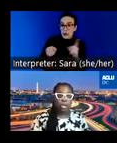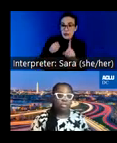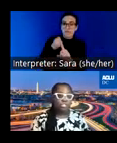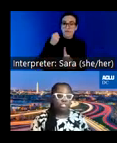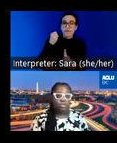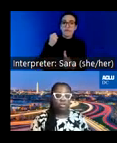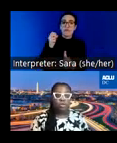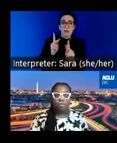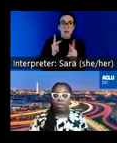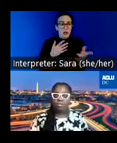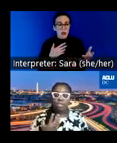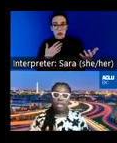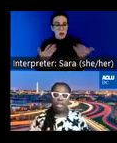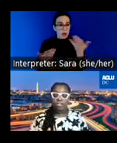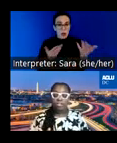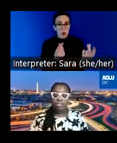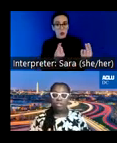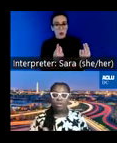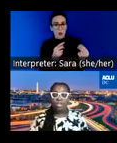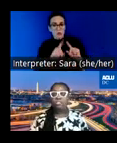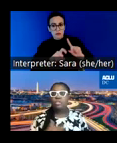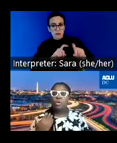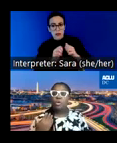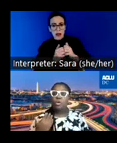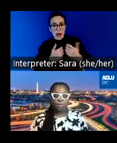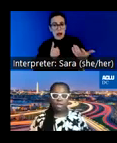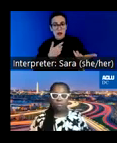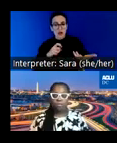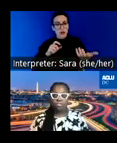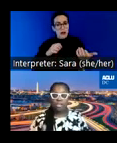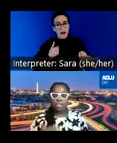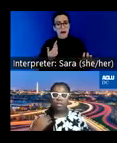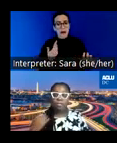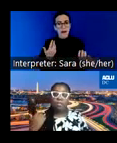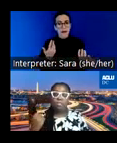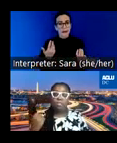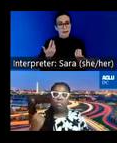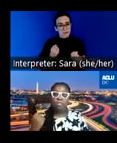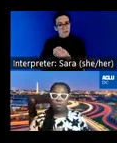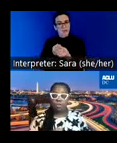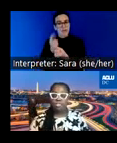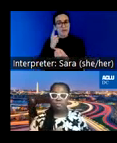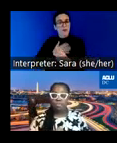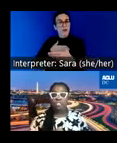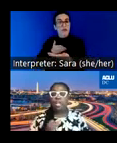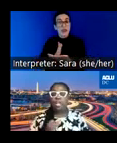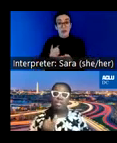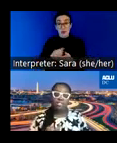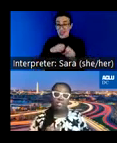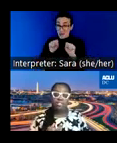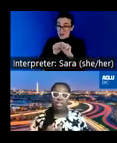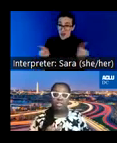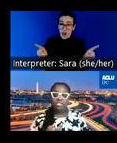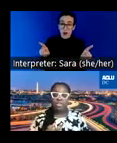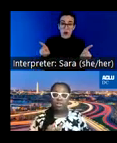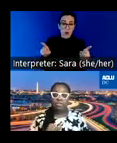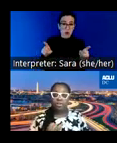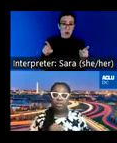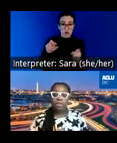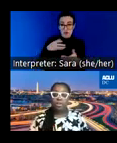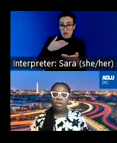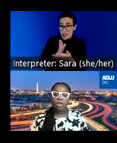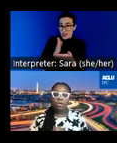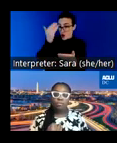should do, how they should go about exercising their rights, we can put out in real time both Know Your Rights information, how to get in contact